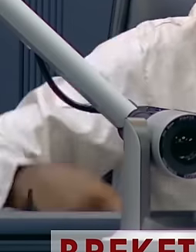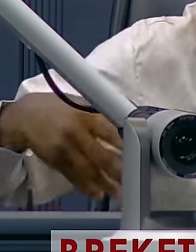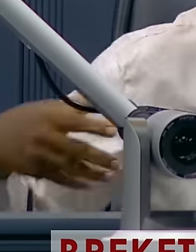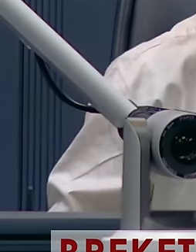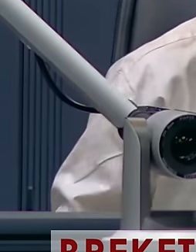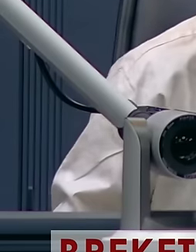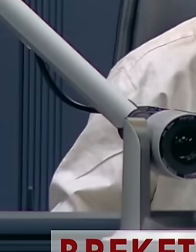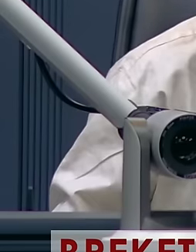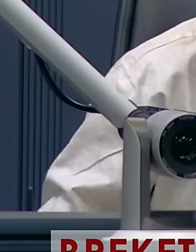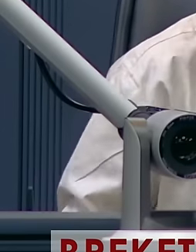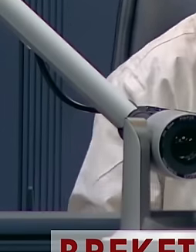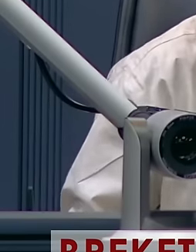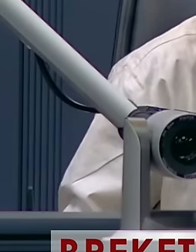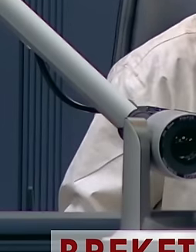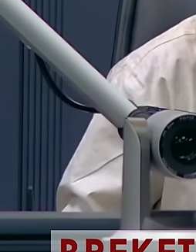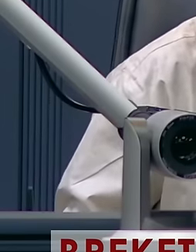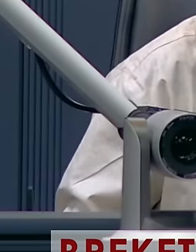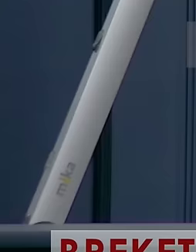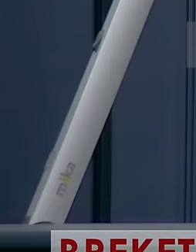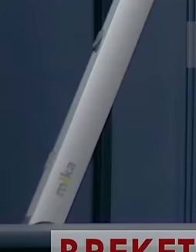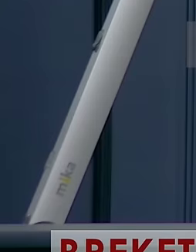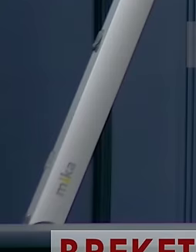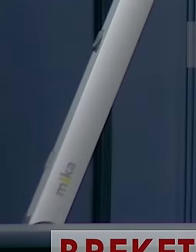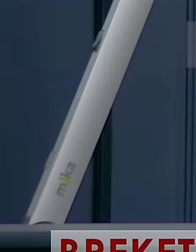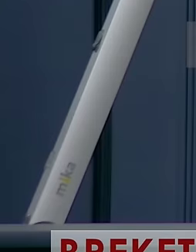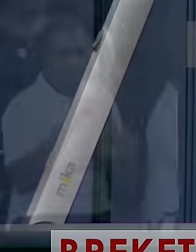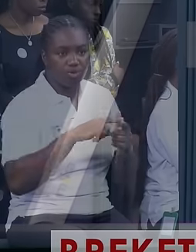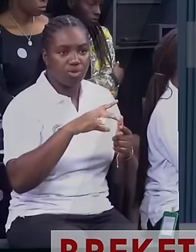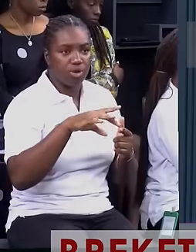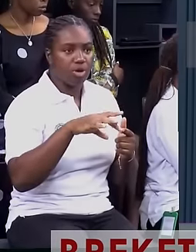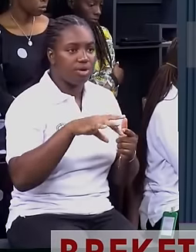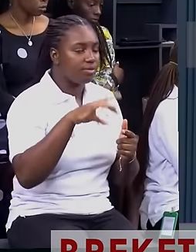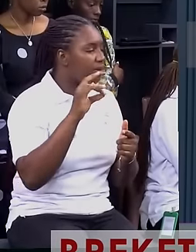commander? Do we know where to find area commander?